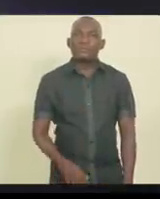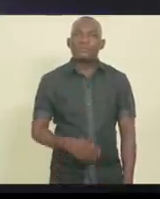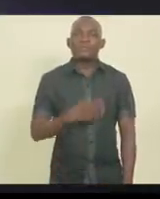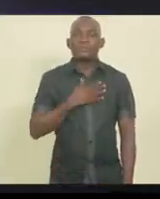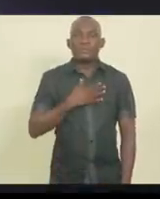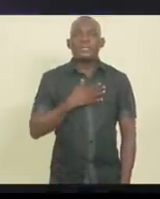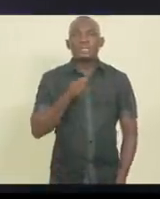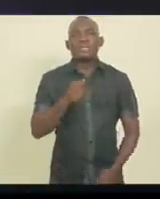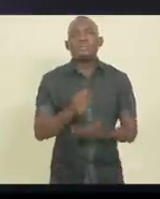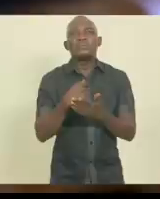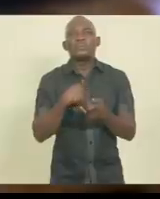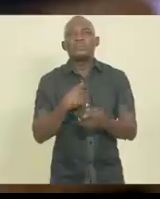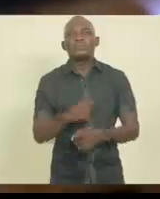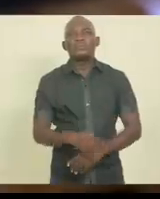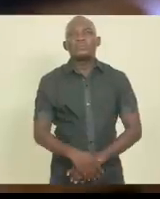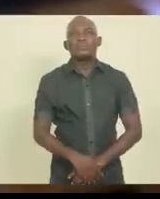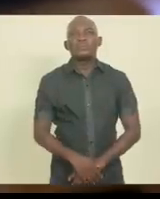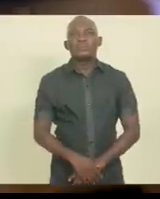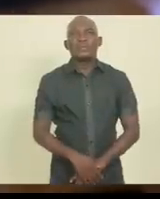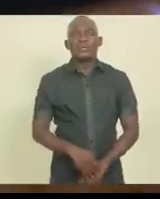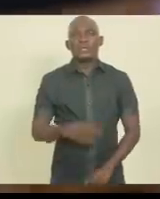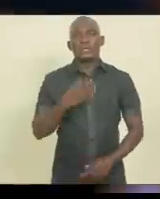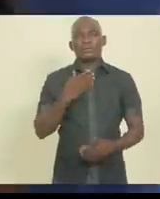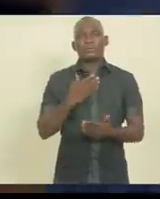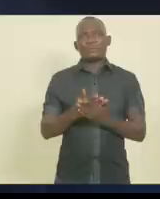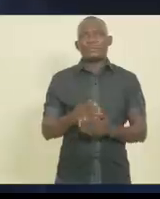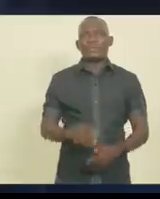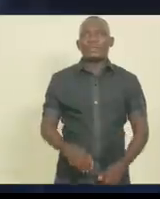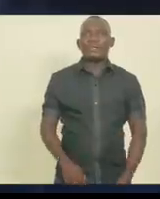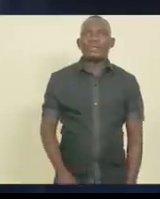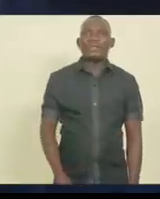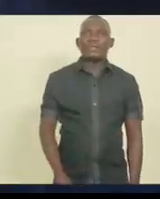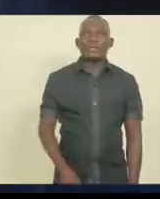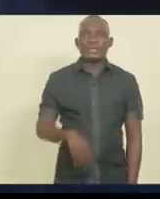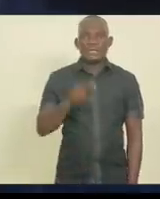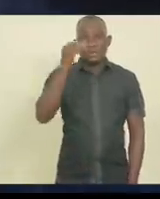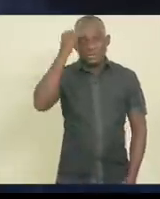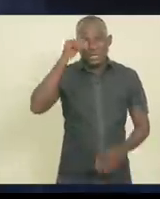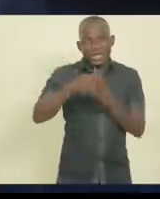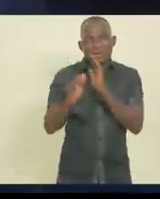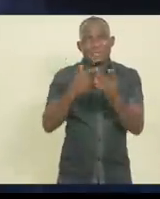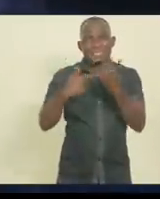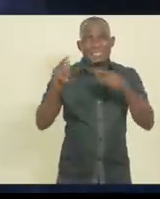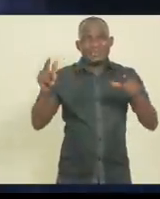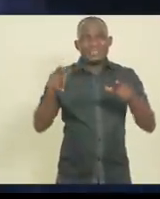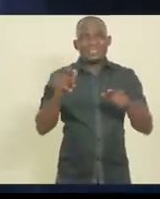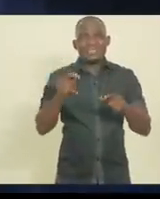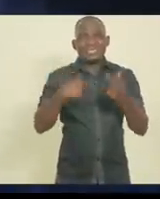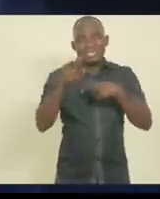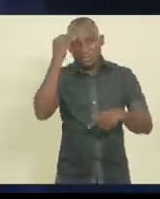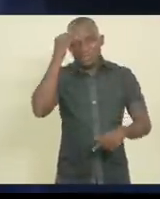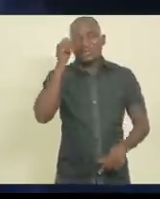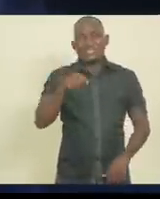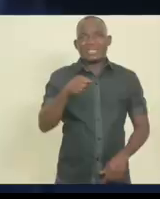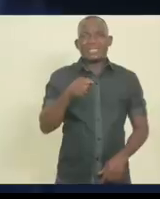You know how to communicate in sign. Oh, yes. I have an 8-year-old boy who cannot hear or speak. So I have to learn